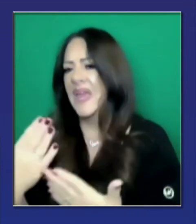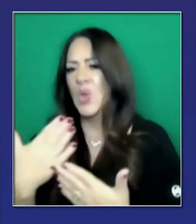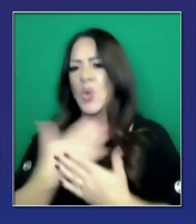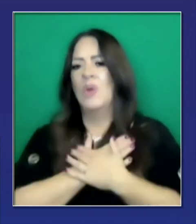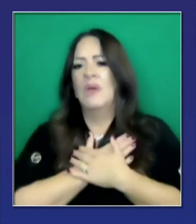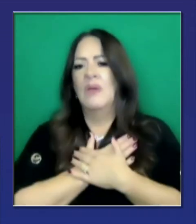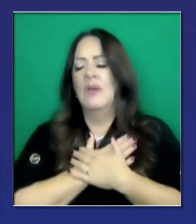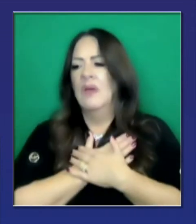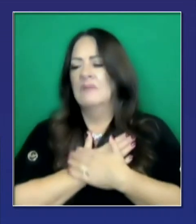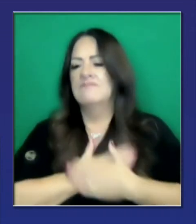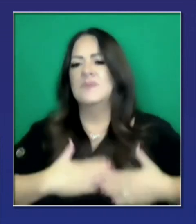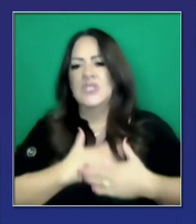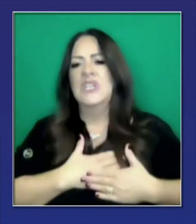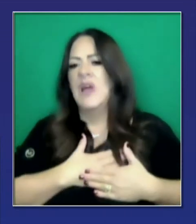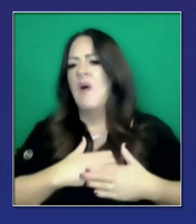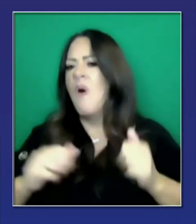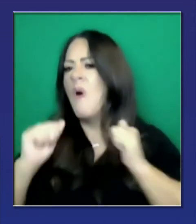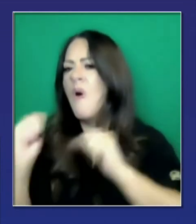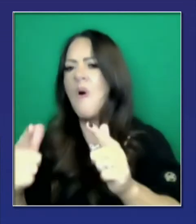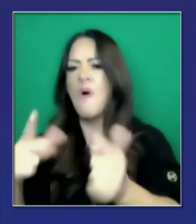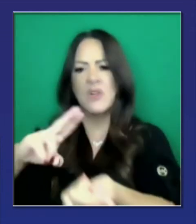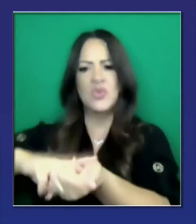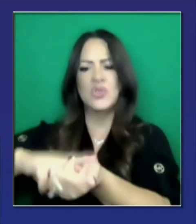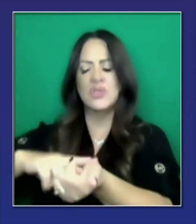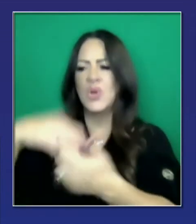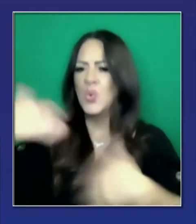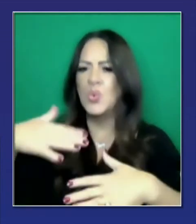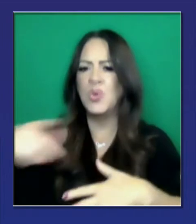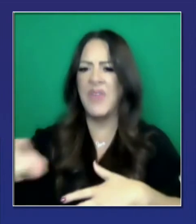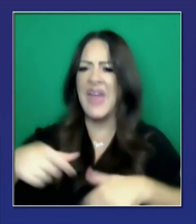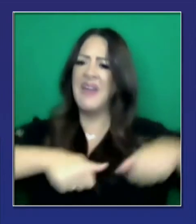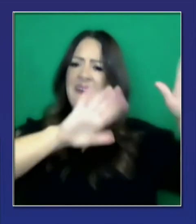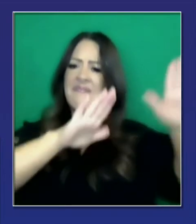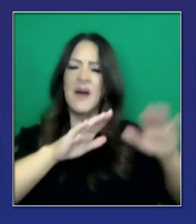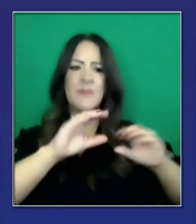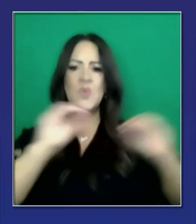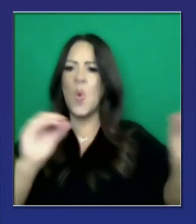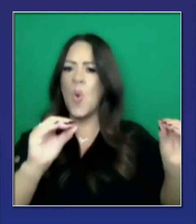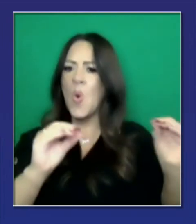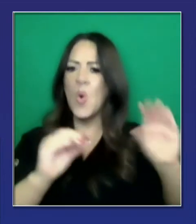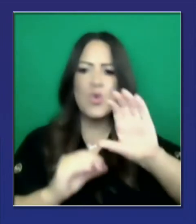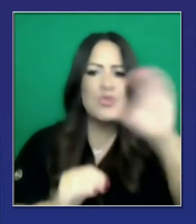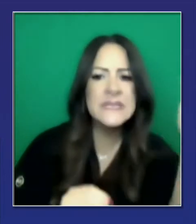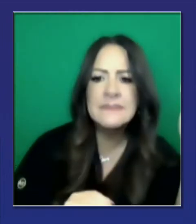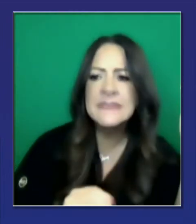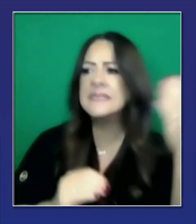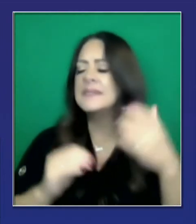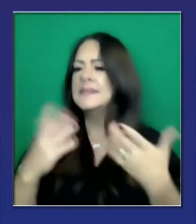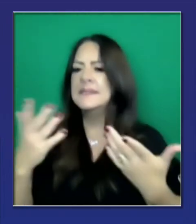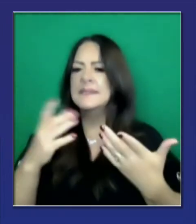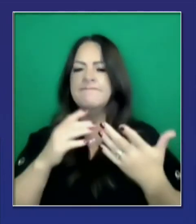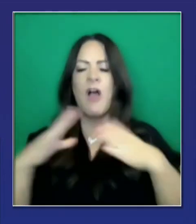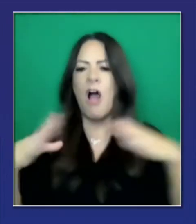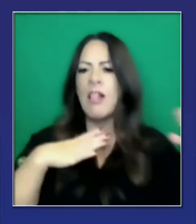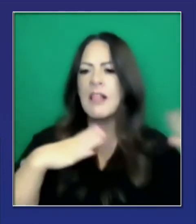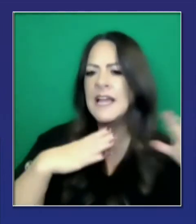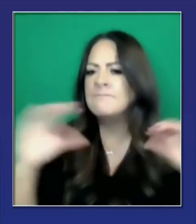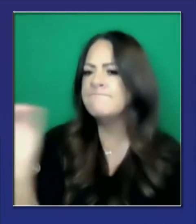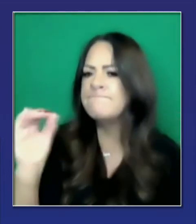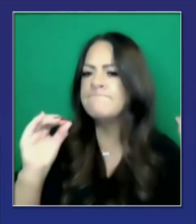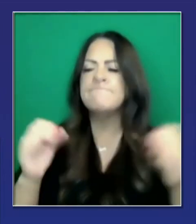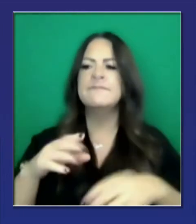appreciation to each and every one of them working through the holidays and through these difficult times, particularly with these staffing waivers, now